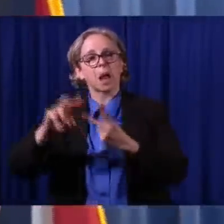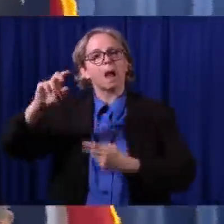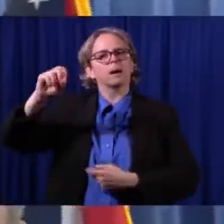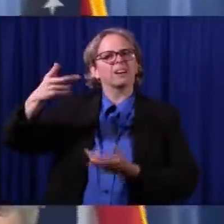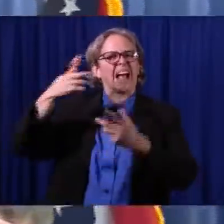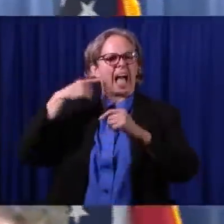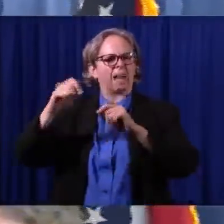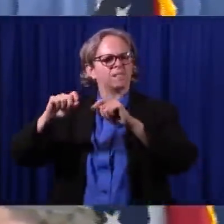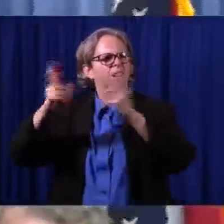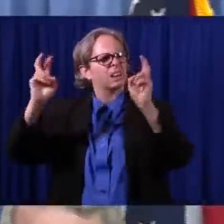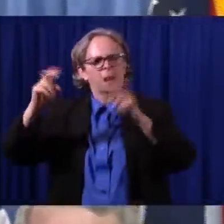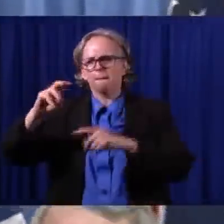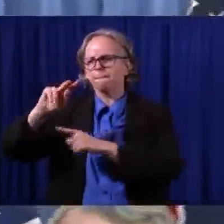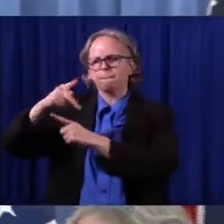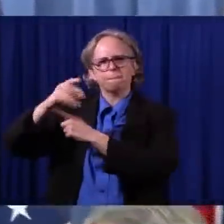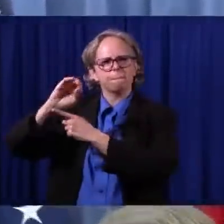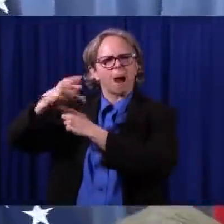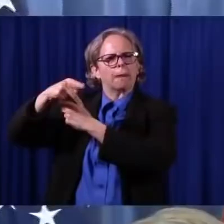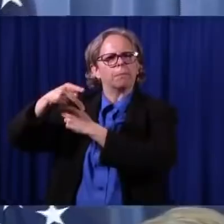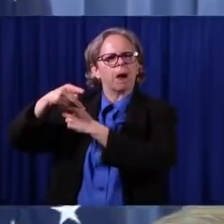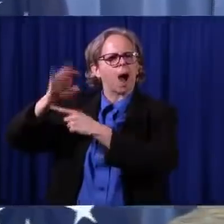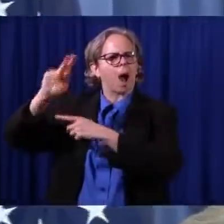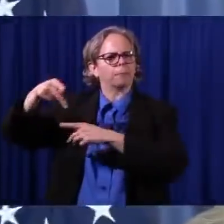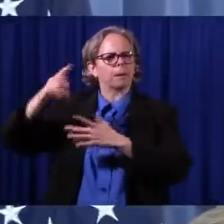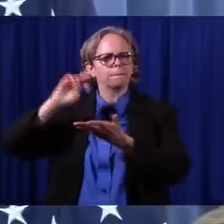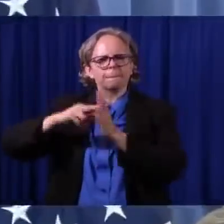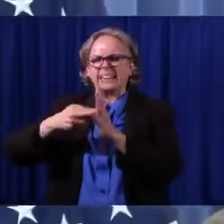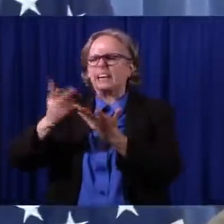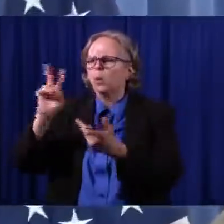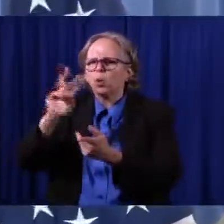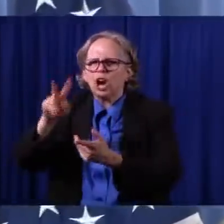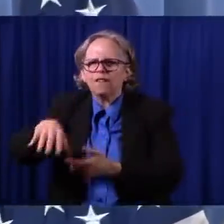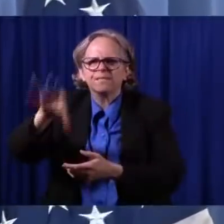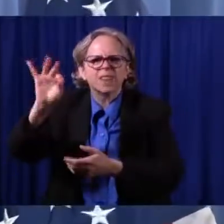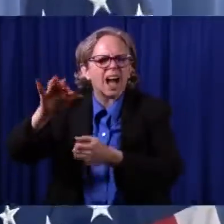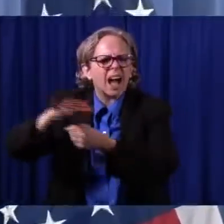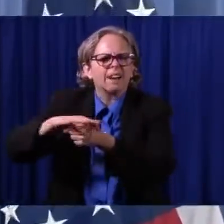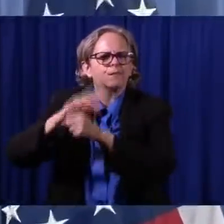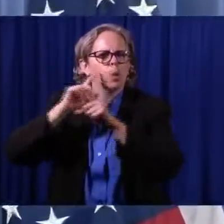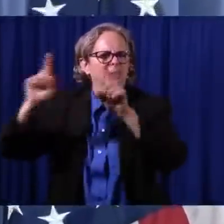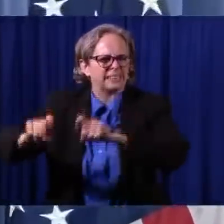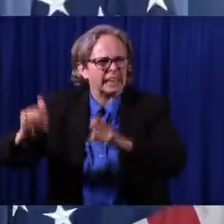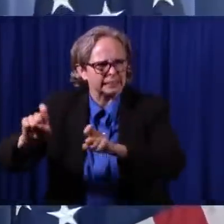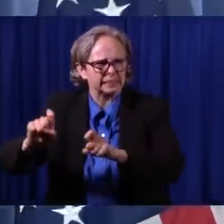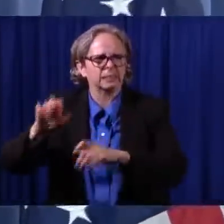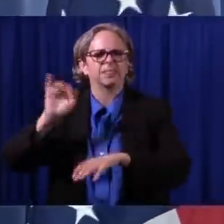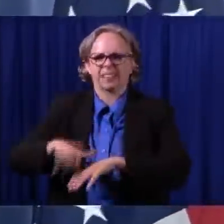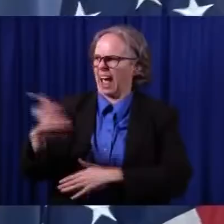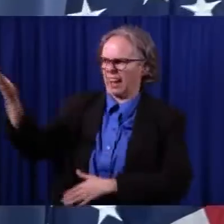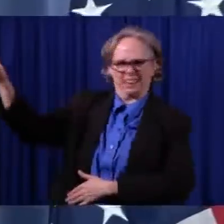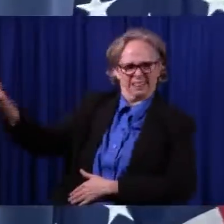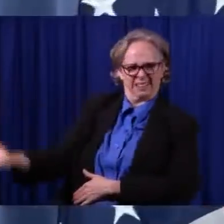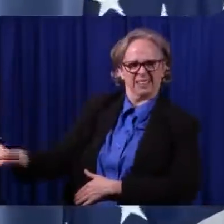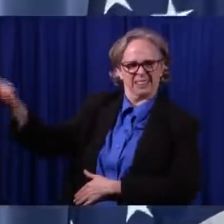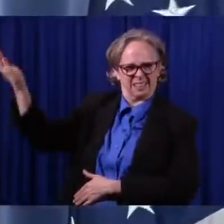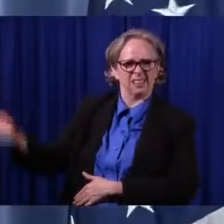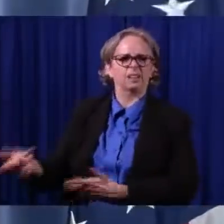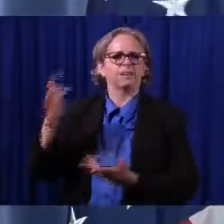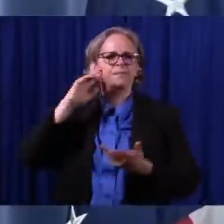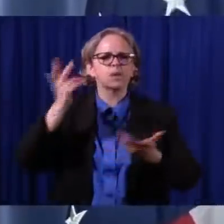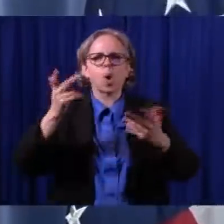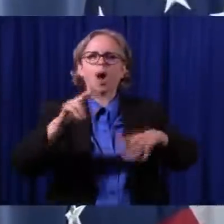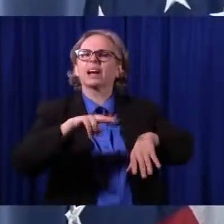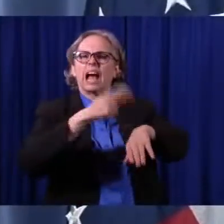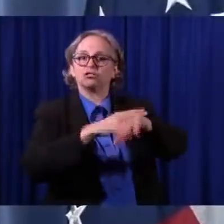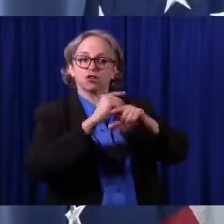up with the Ohio Association of Community Health Centers and our Ohio National Guard to offer pop-up testing across the